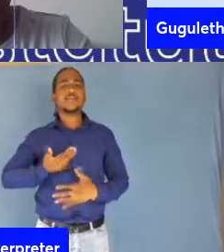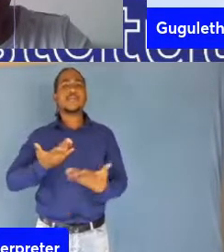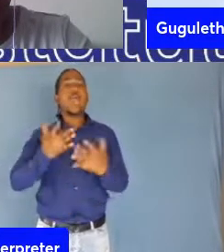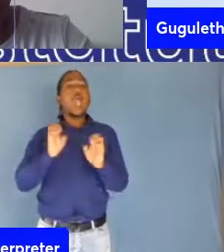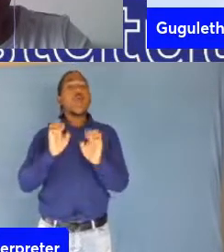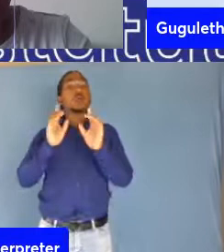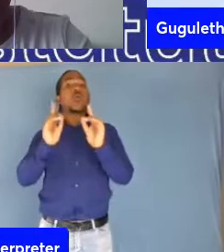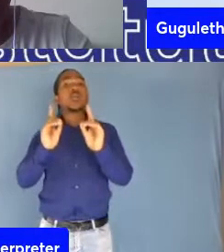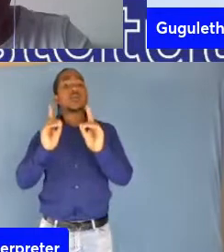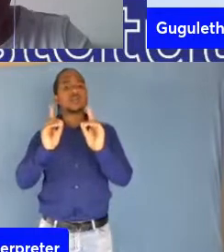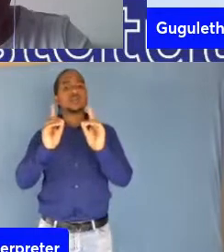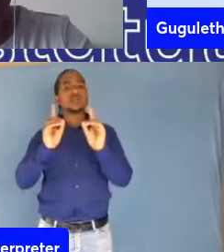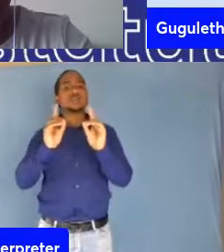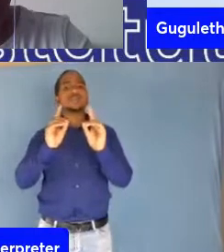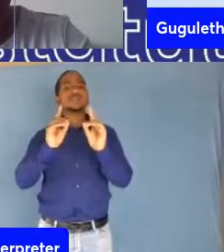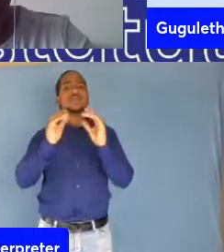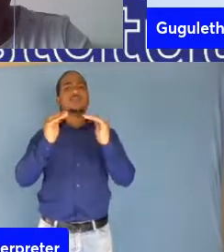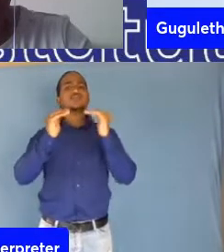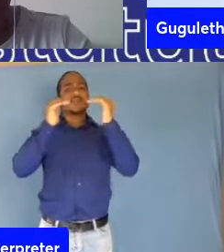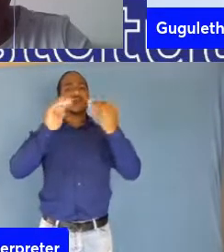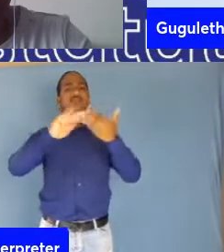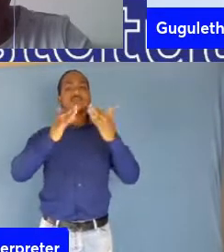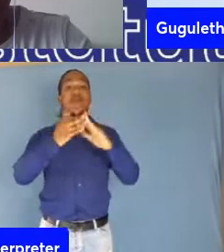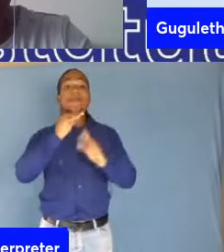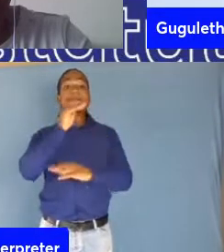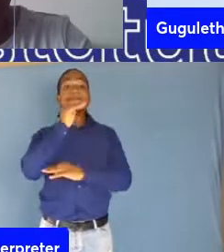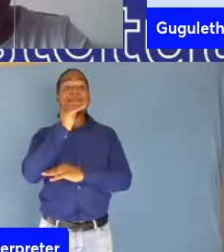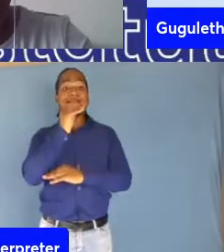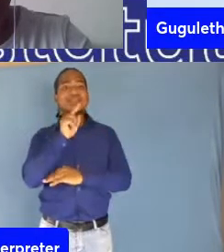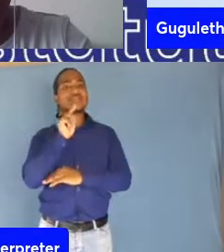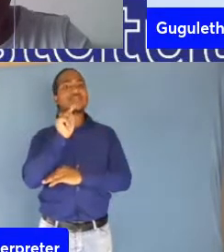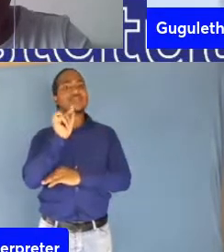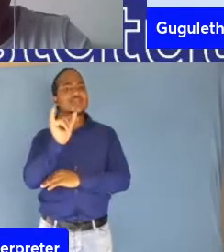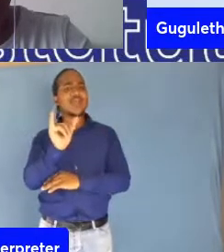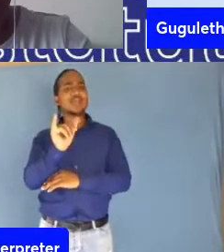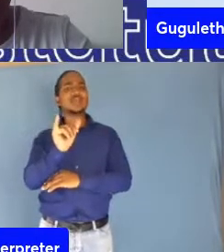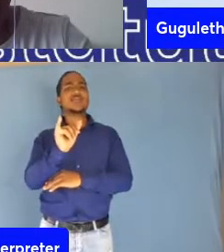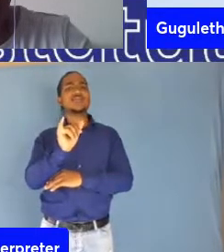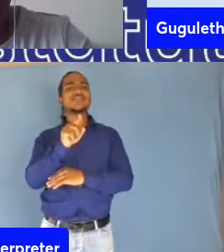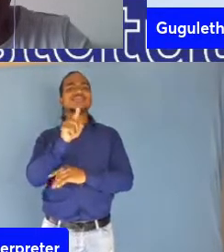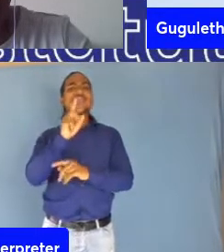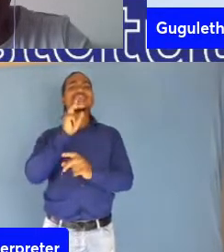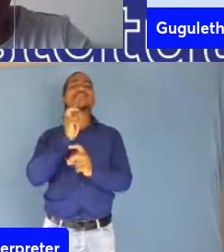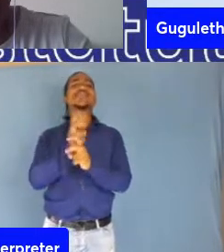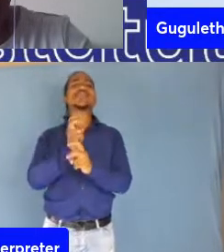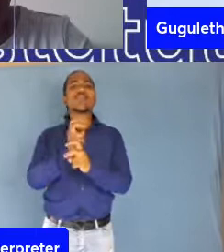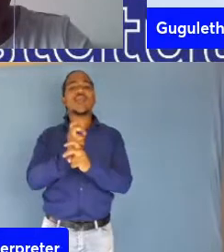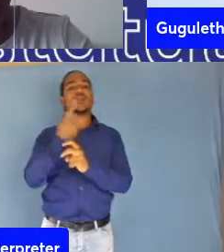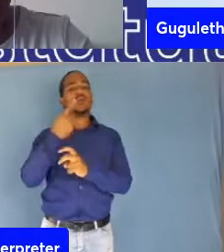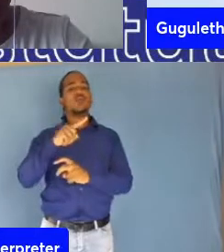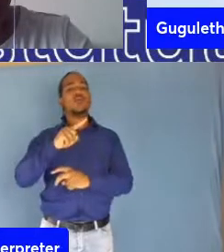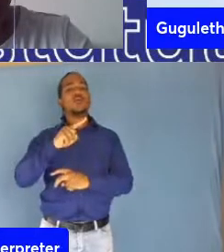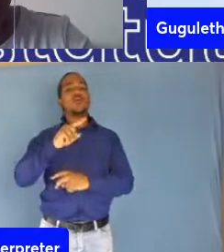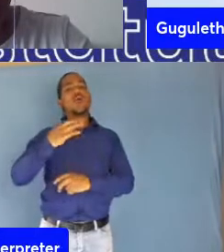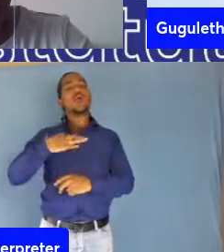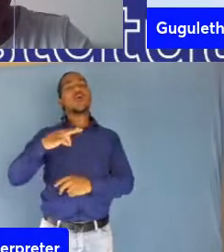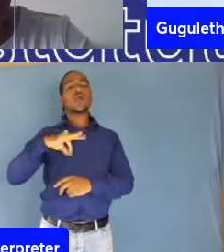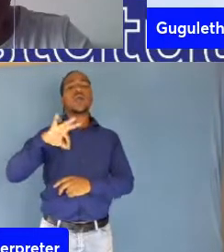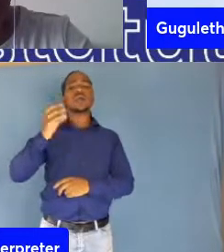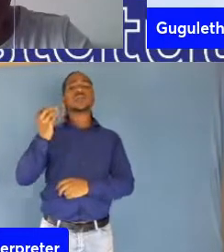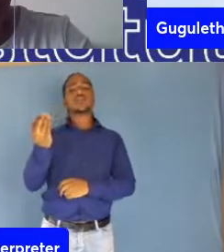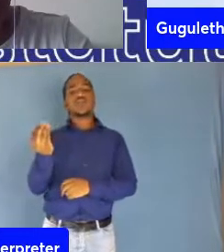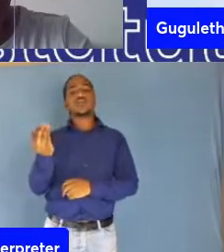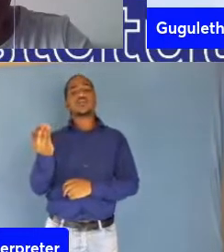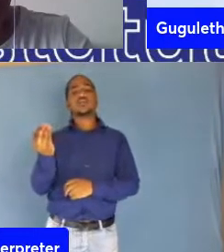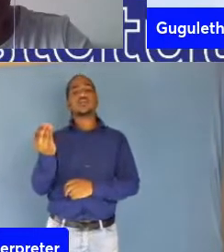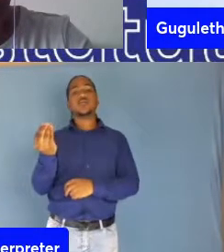in society. That should tell us how difficult it must be for the girl child, who probably is